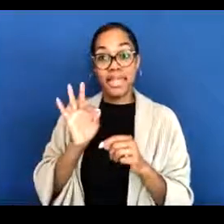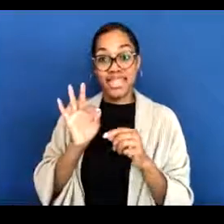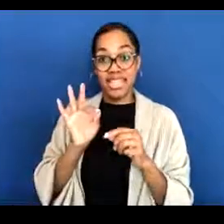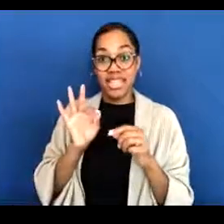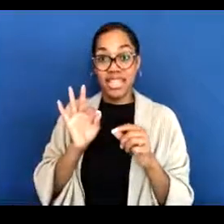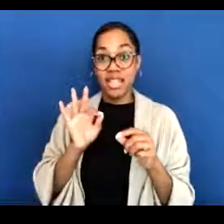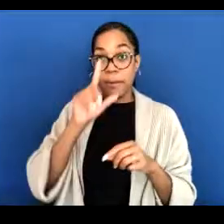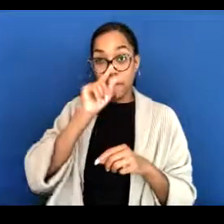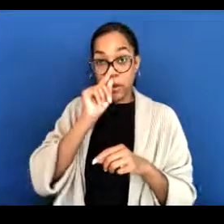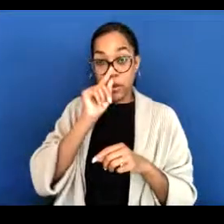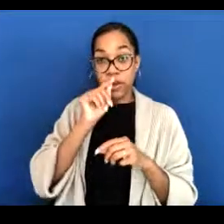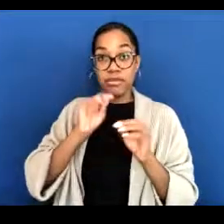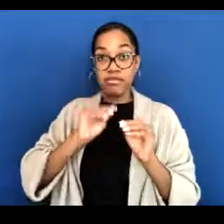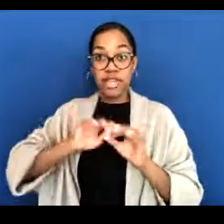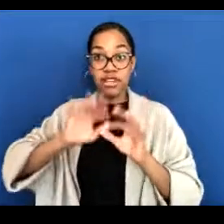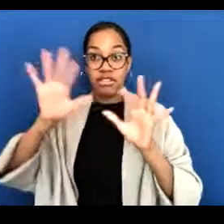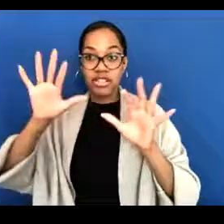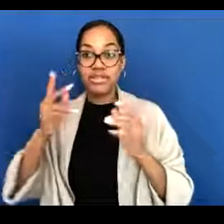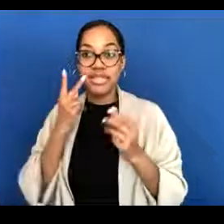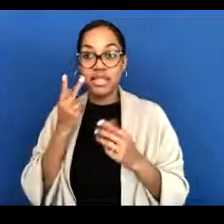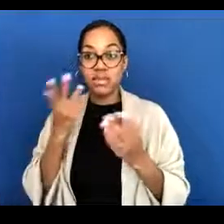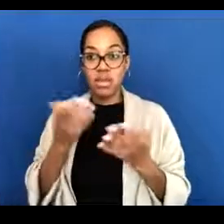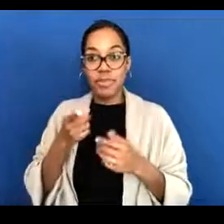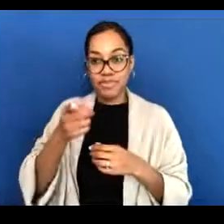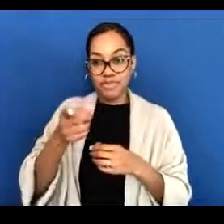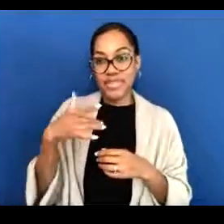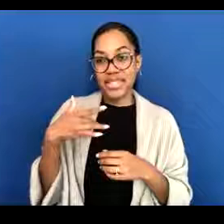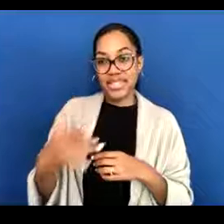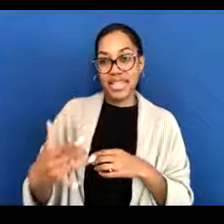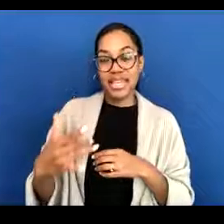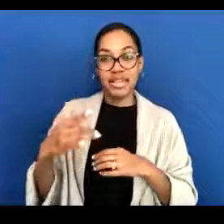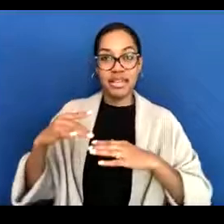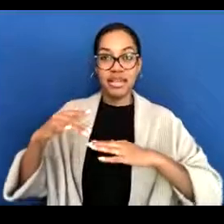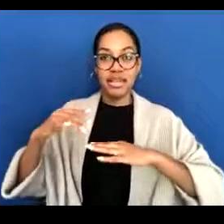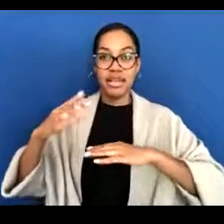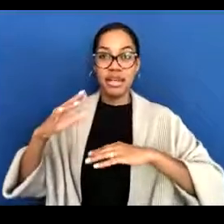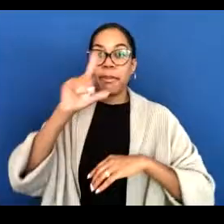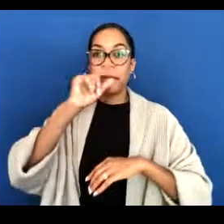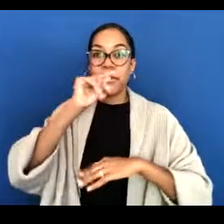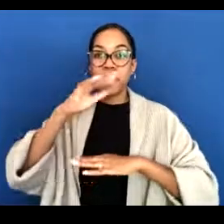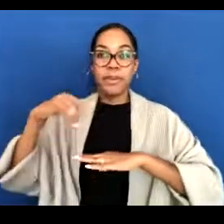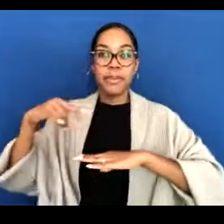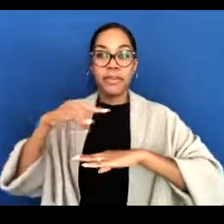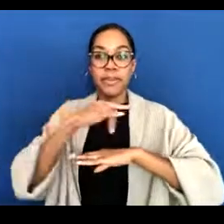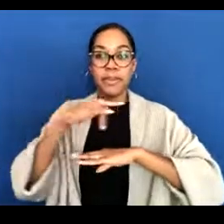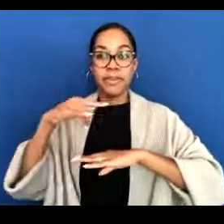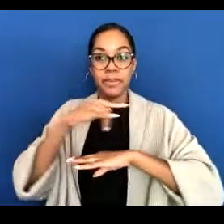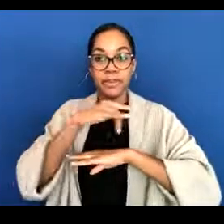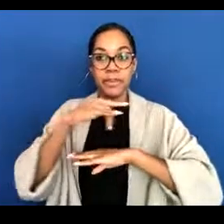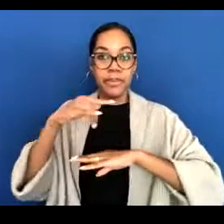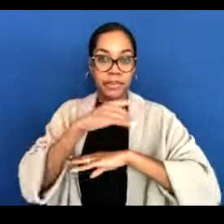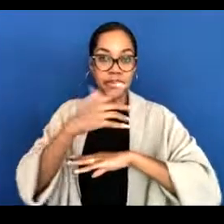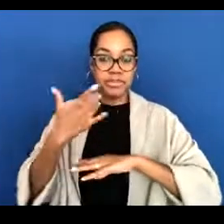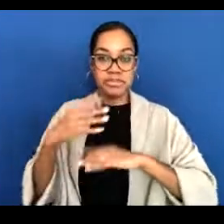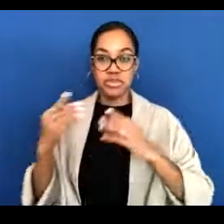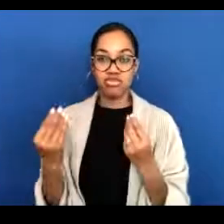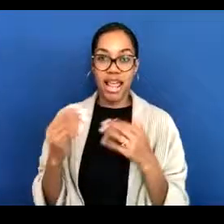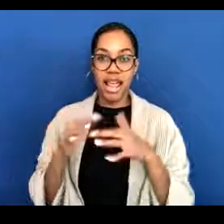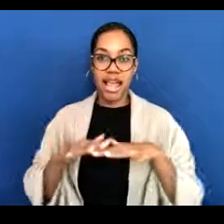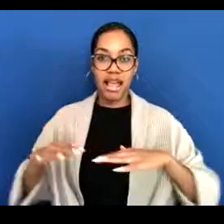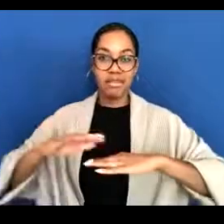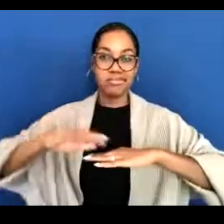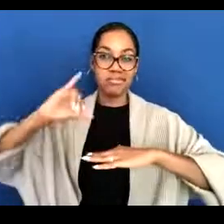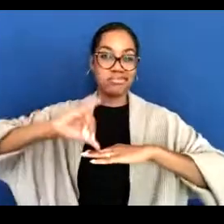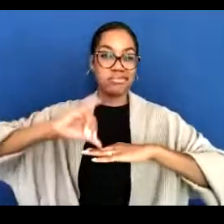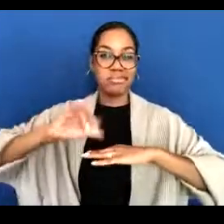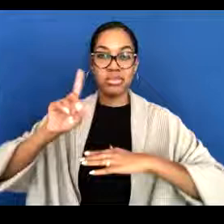almost everything is down really close to the ground level there, certainly below 5,000 feet, most likely in the bottom couple thousand feet of the atmosphere. So